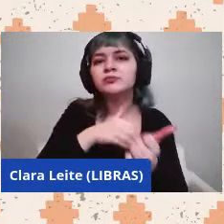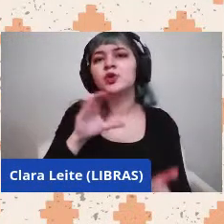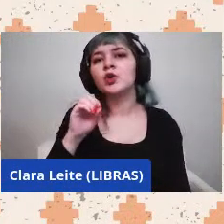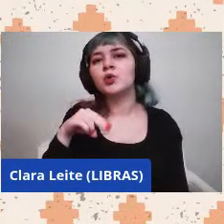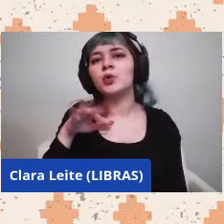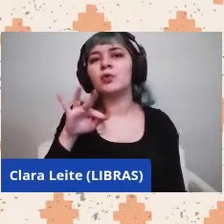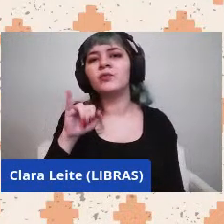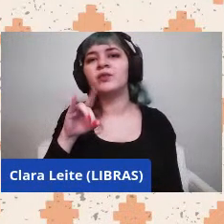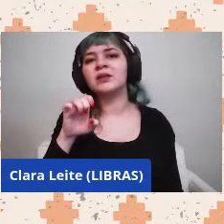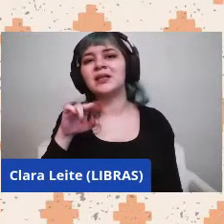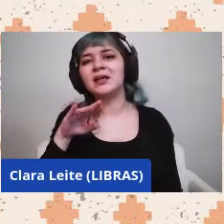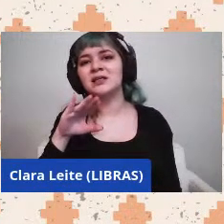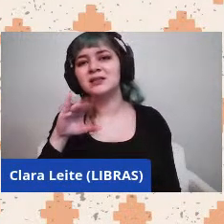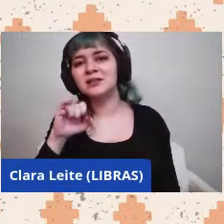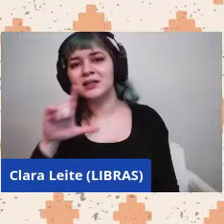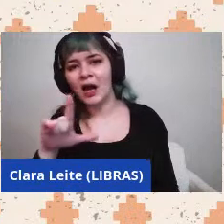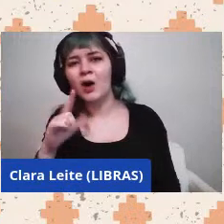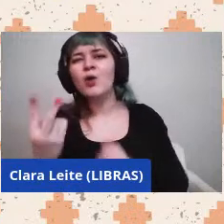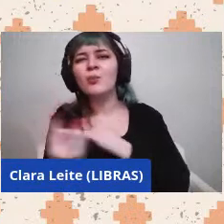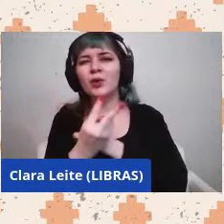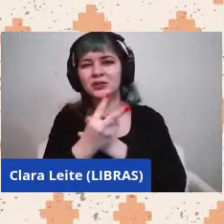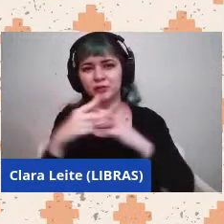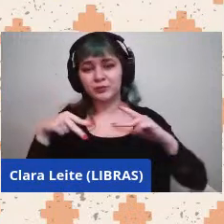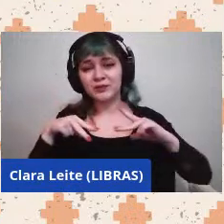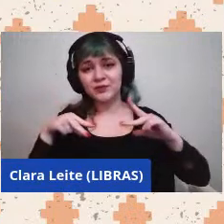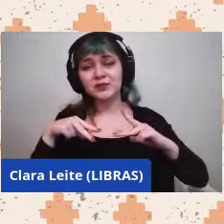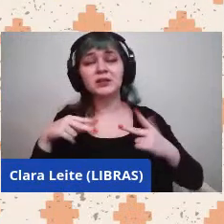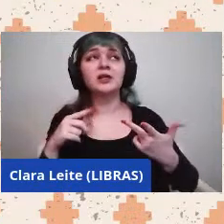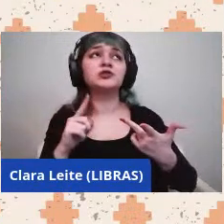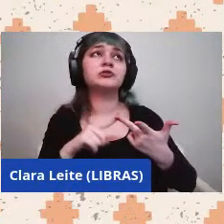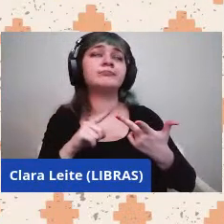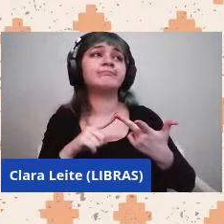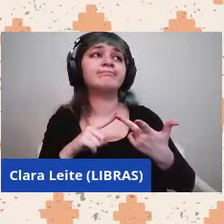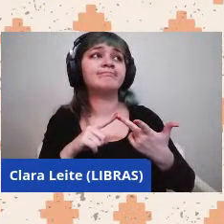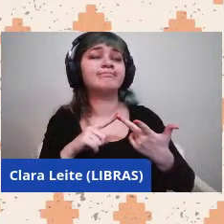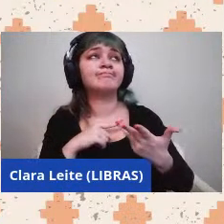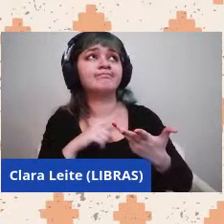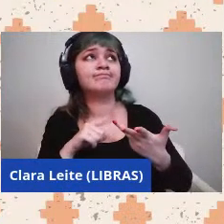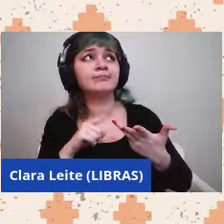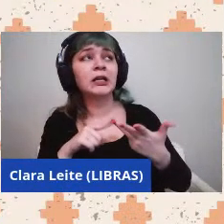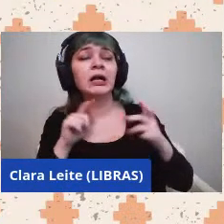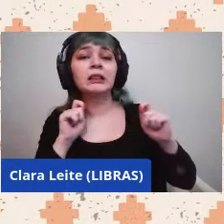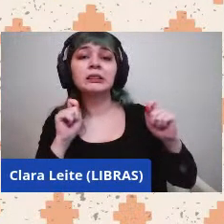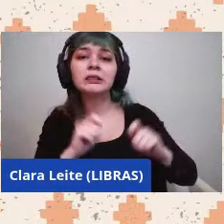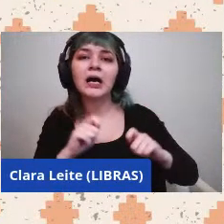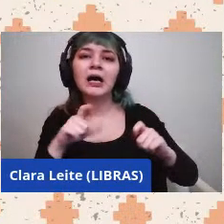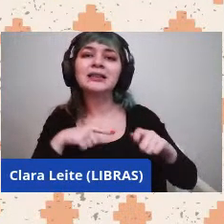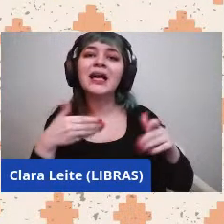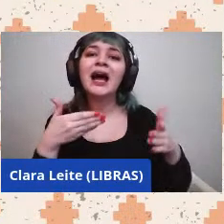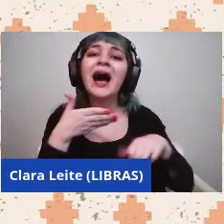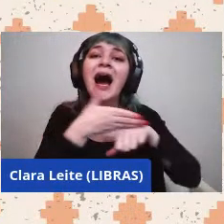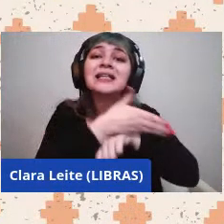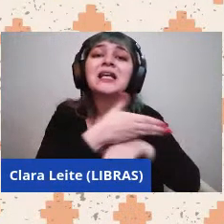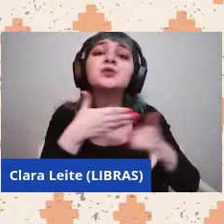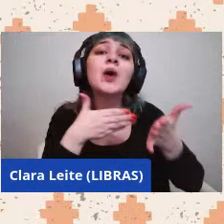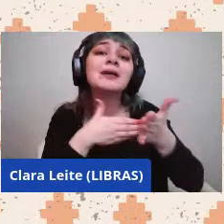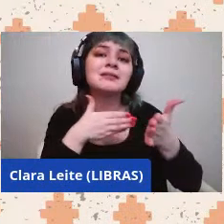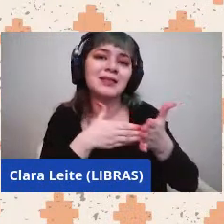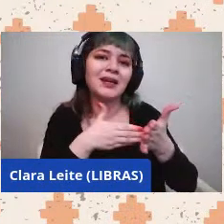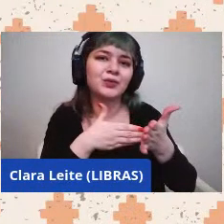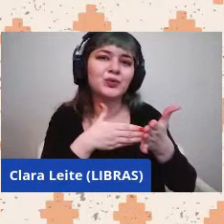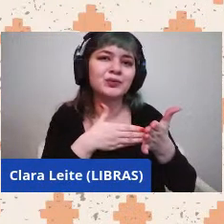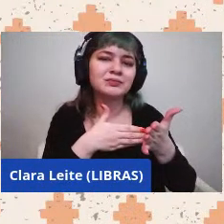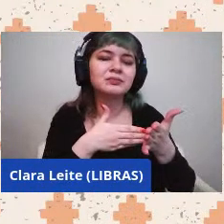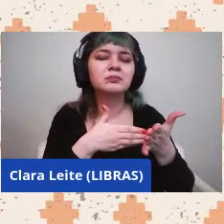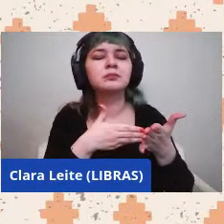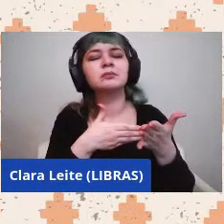and privacy protection. Data can be shared with restricted access, with memoranda of